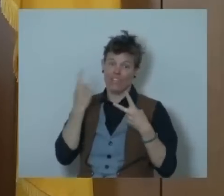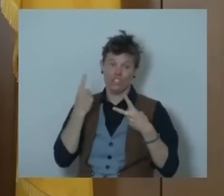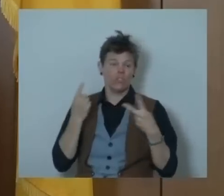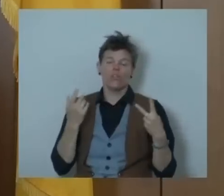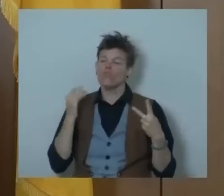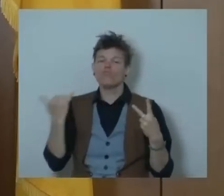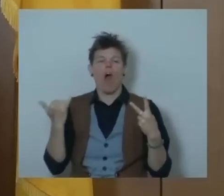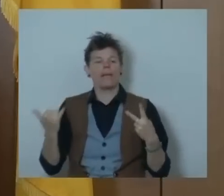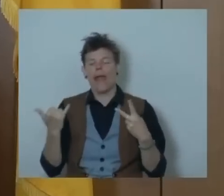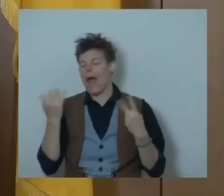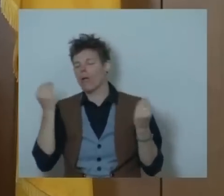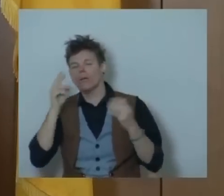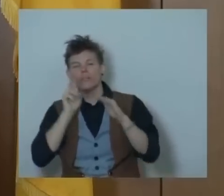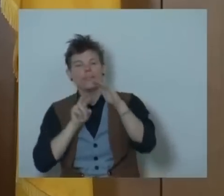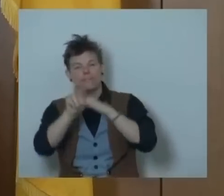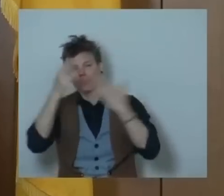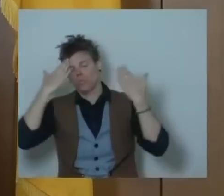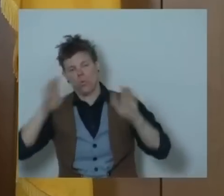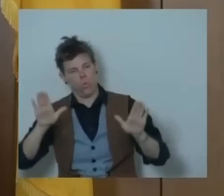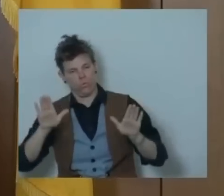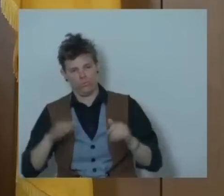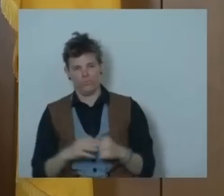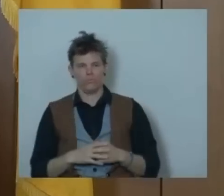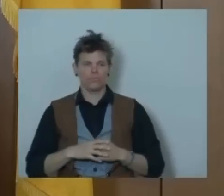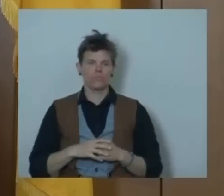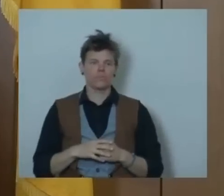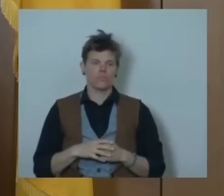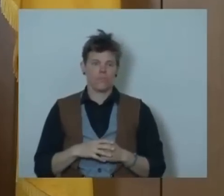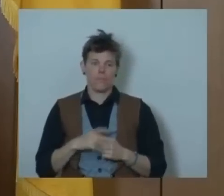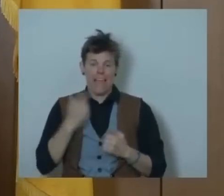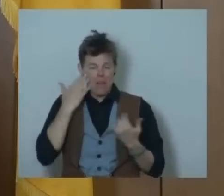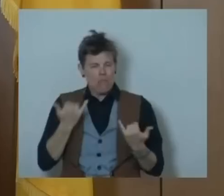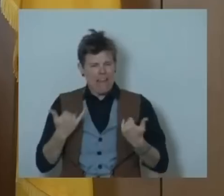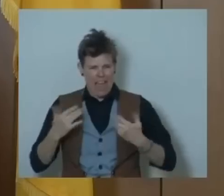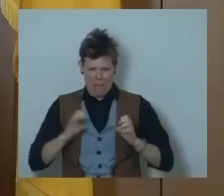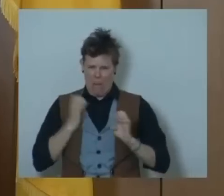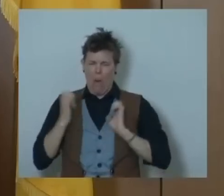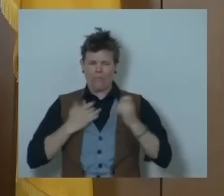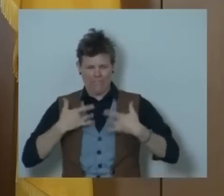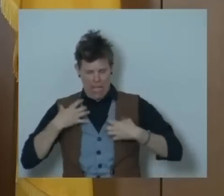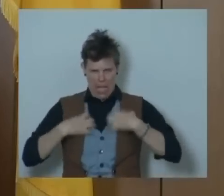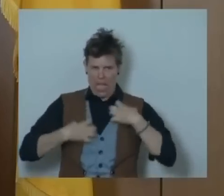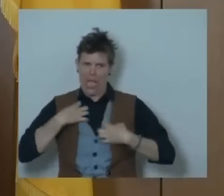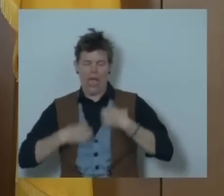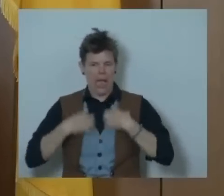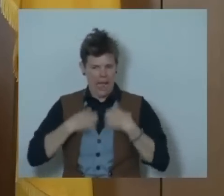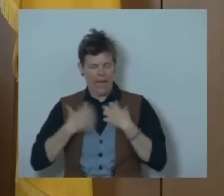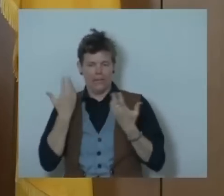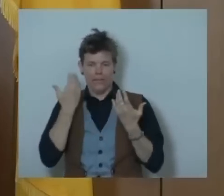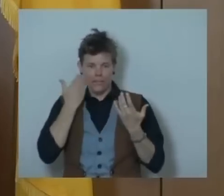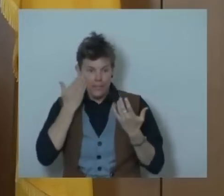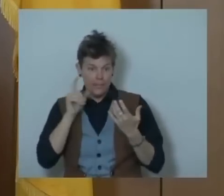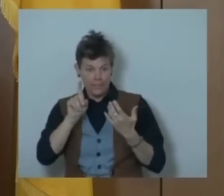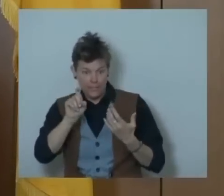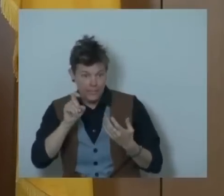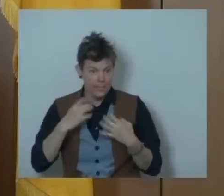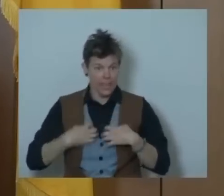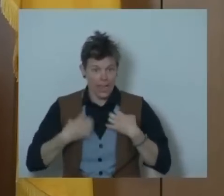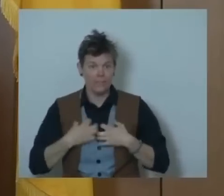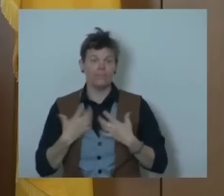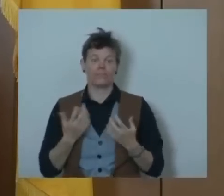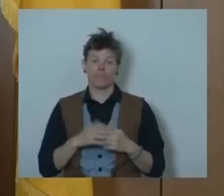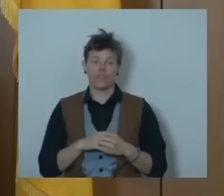think New Mexicans, because there's some trepidation about that. So it's never going to be like I remembered,